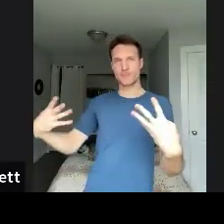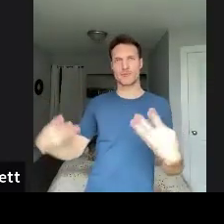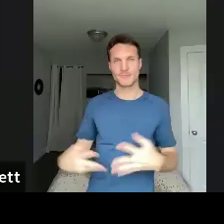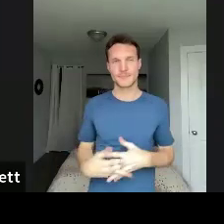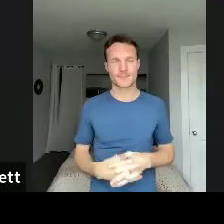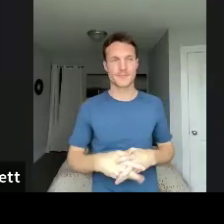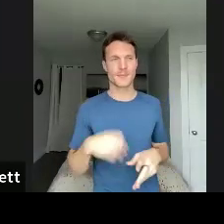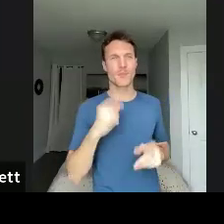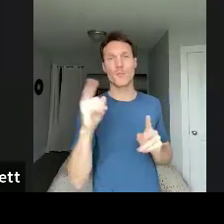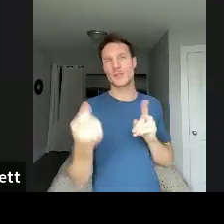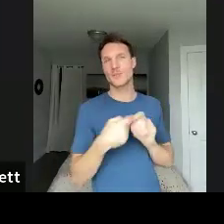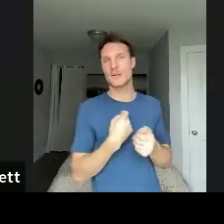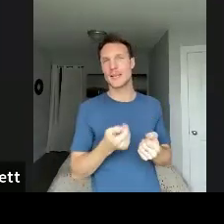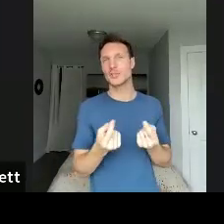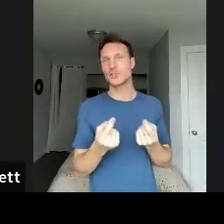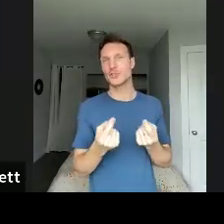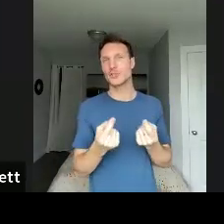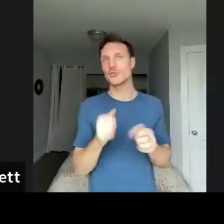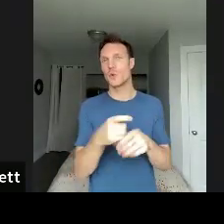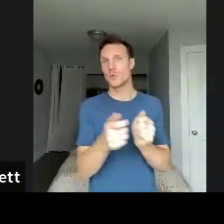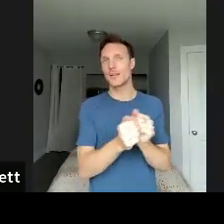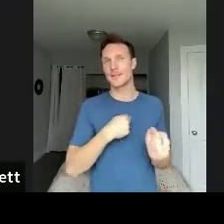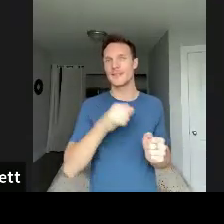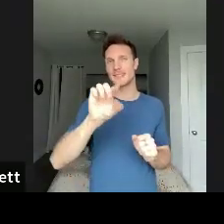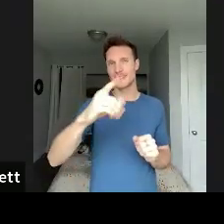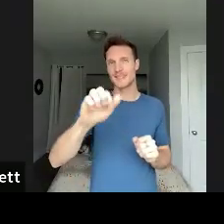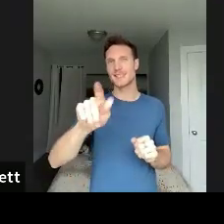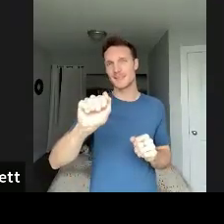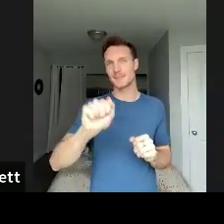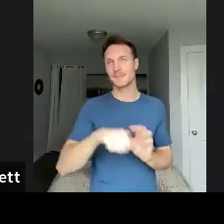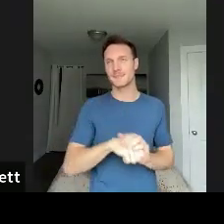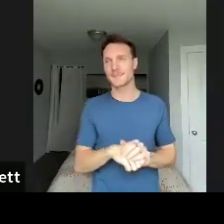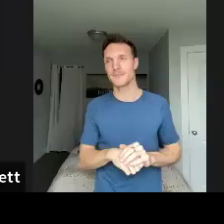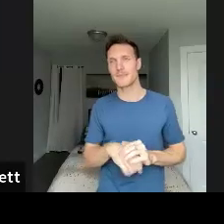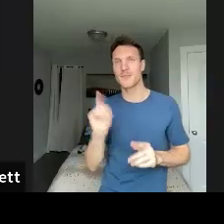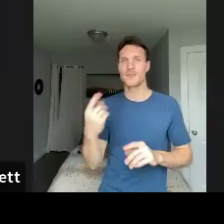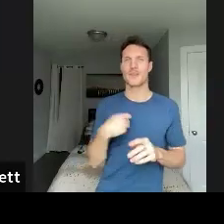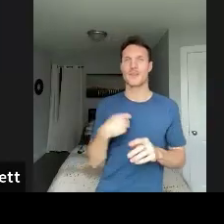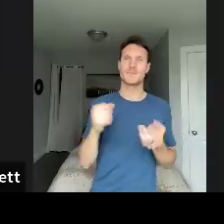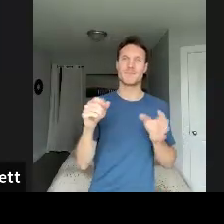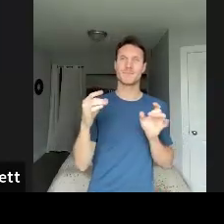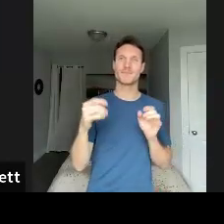well, as kind of an entry point and a good source of information to get that out.